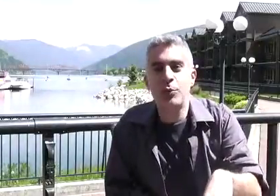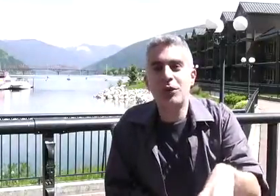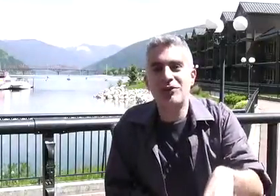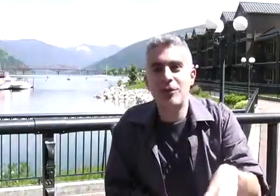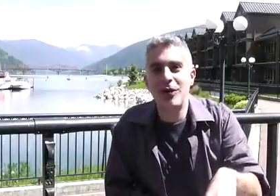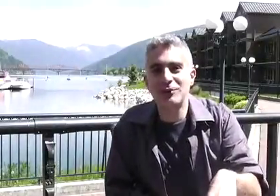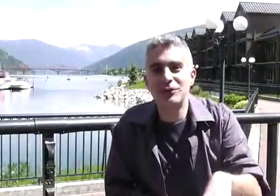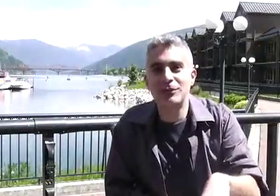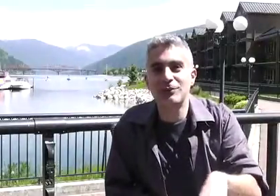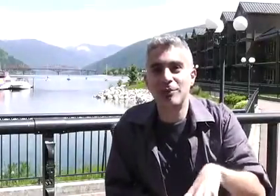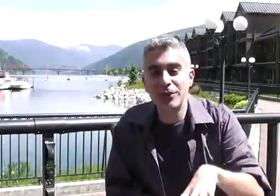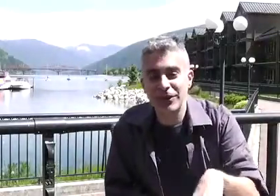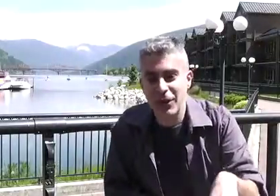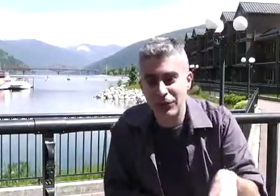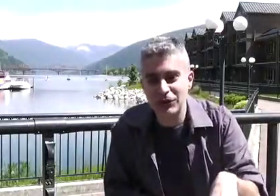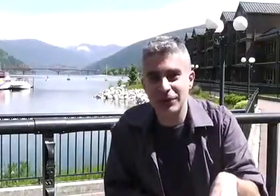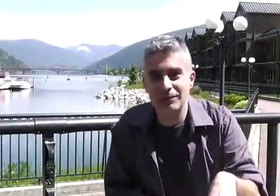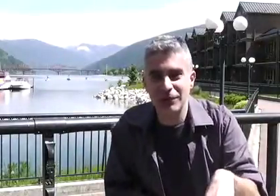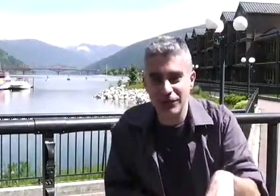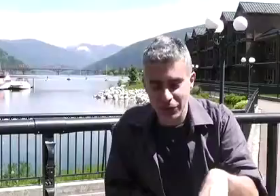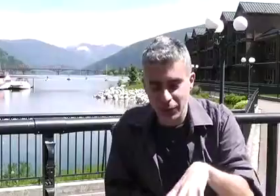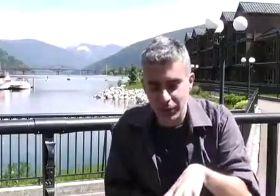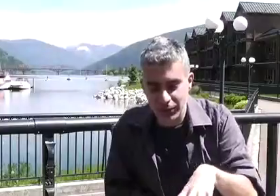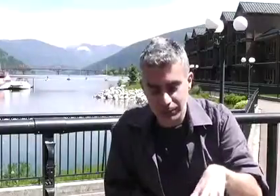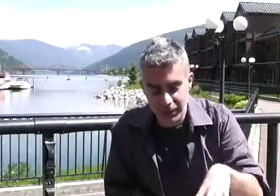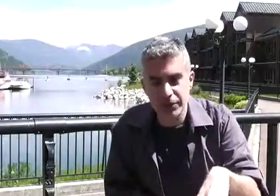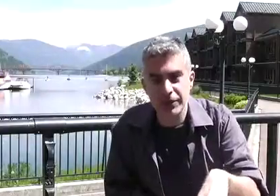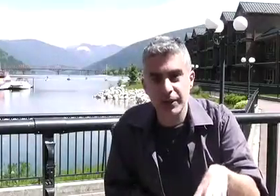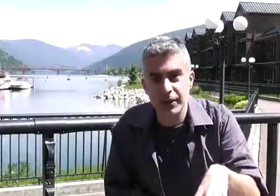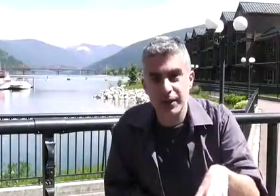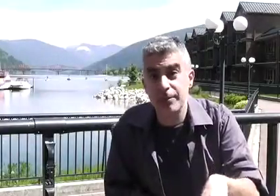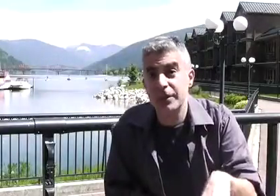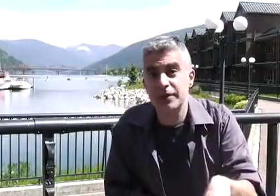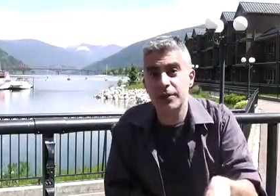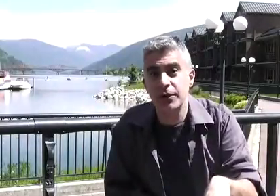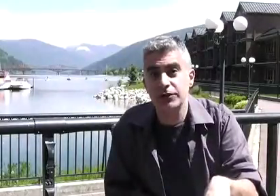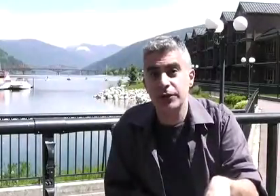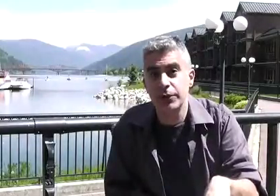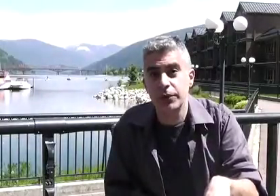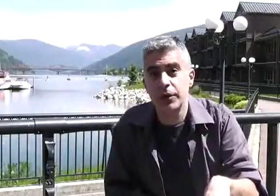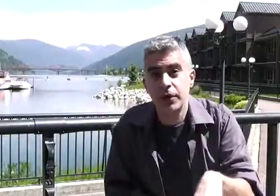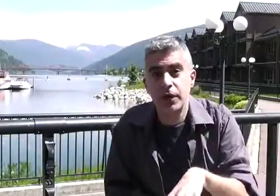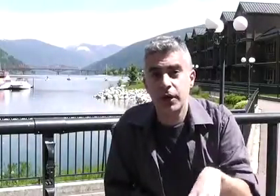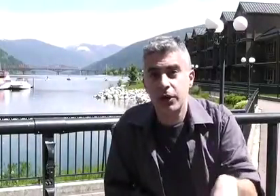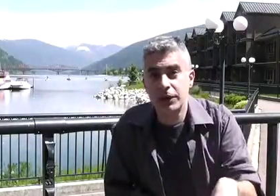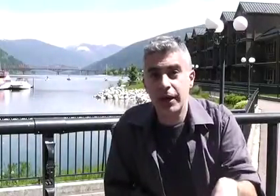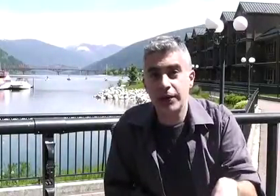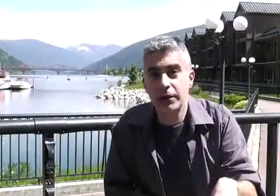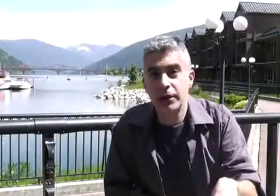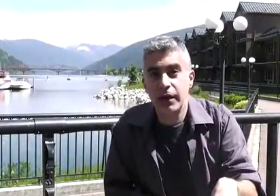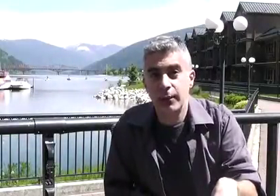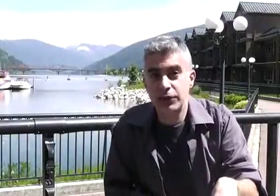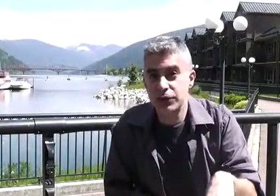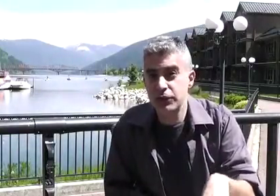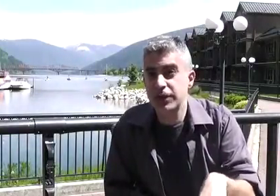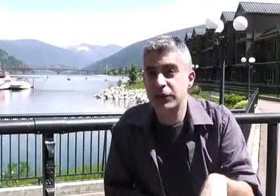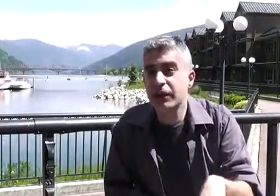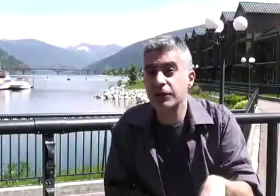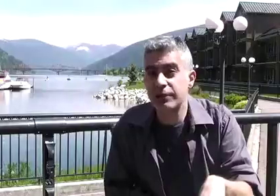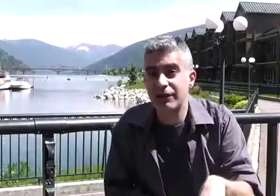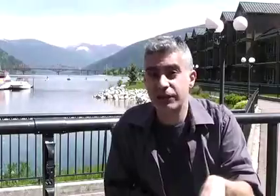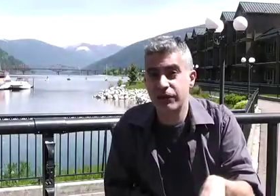perhaps pull off the impossible in terms of building a culture, even though we're like building a company and team culture, even though we're online, which is